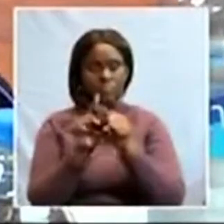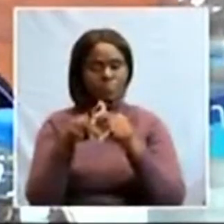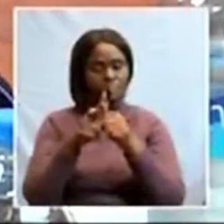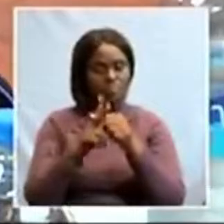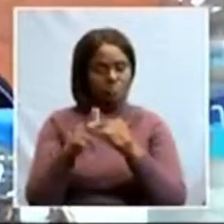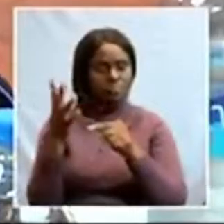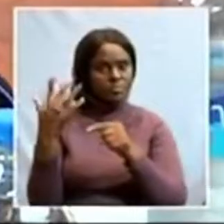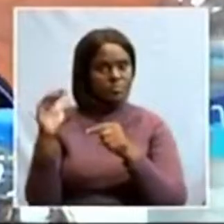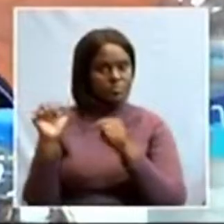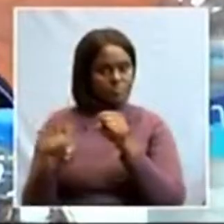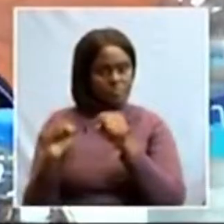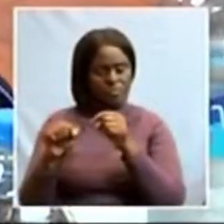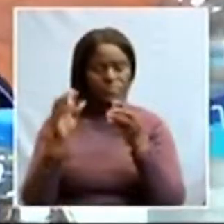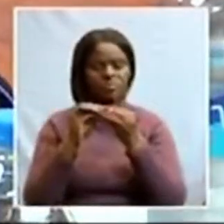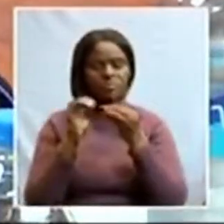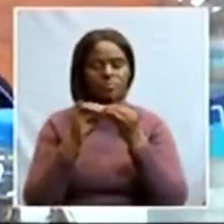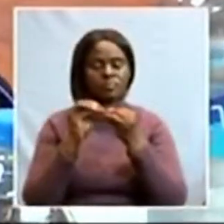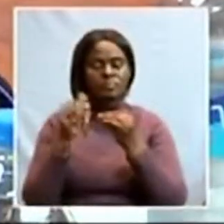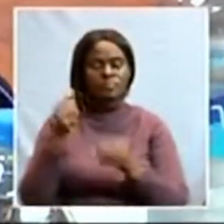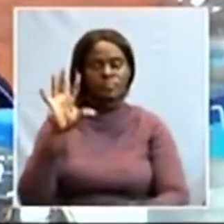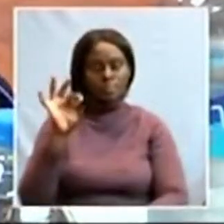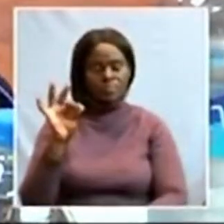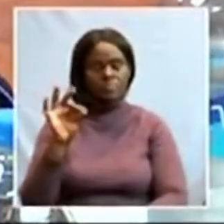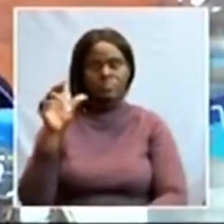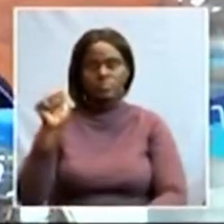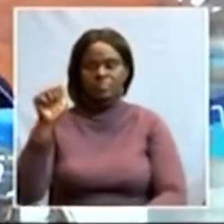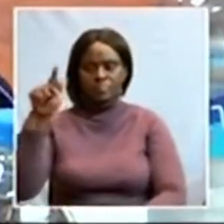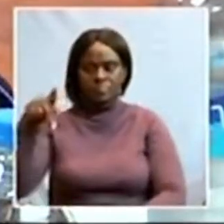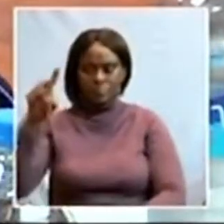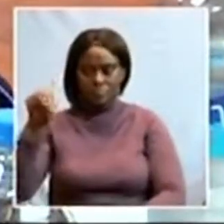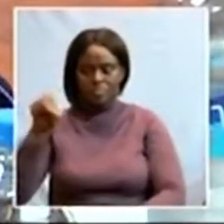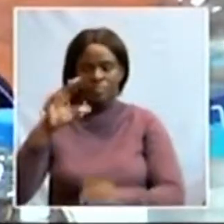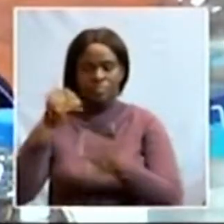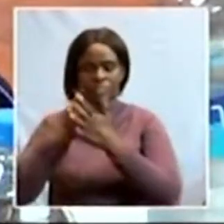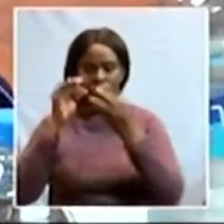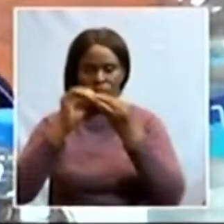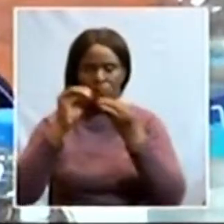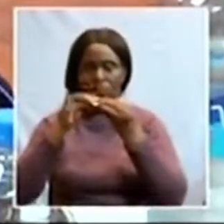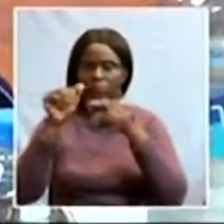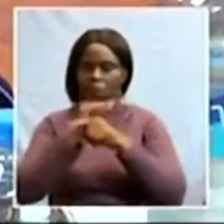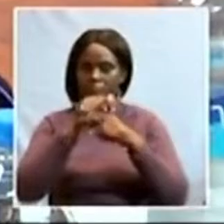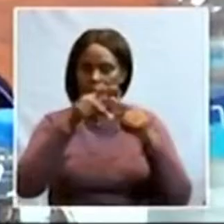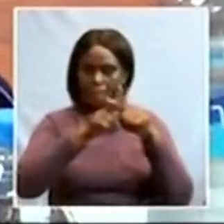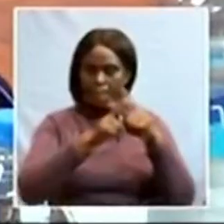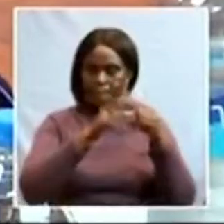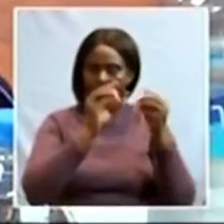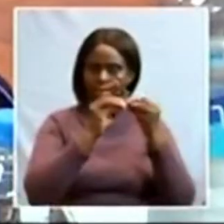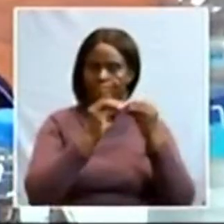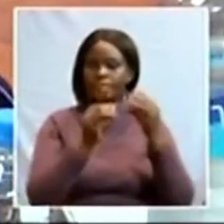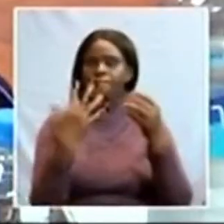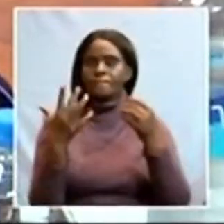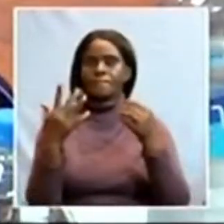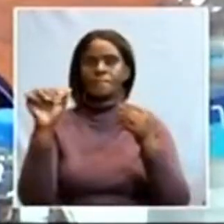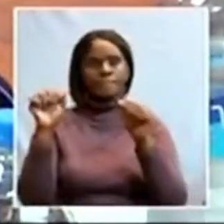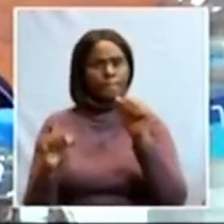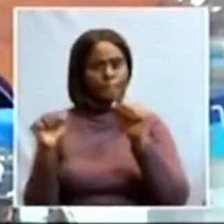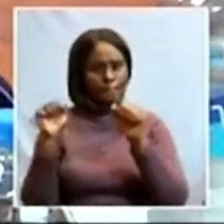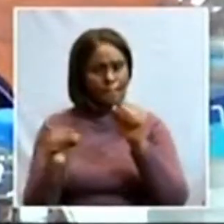pumps. Further, 19 APMs were trained on repair of hand pumps.